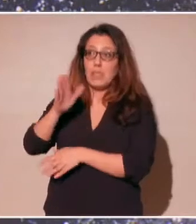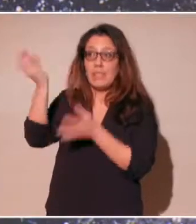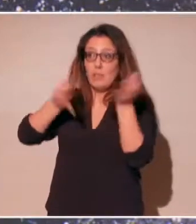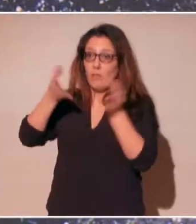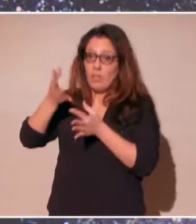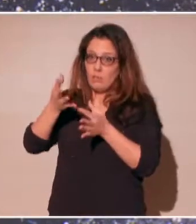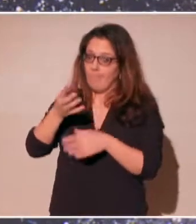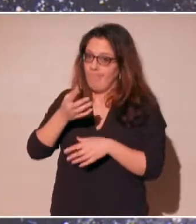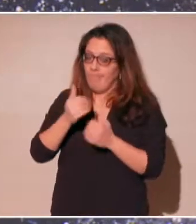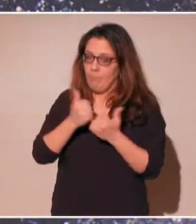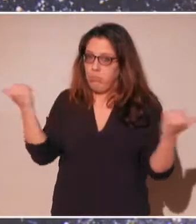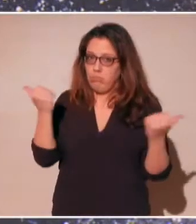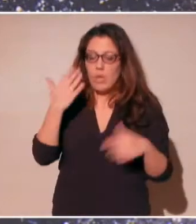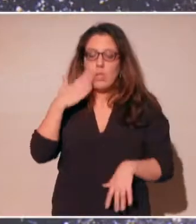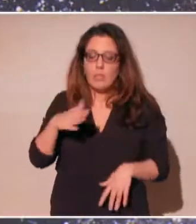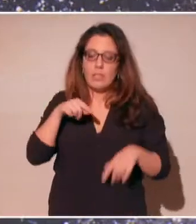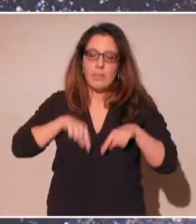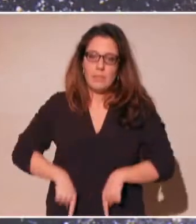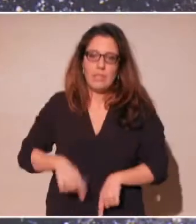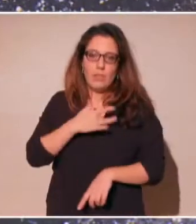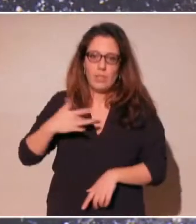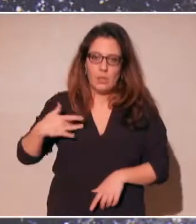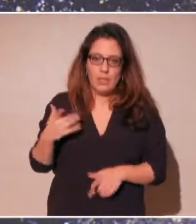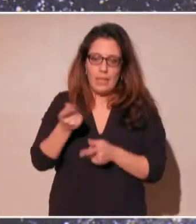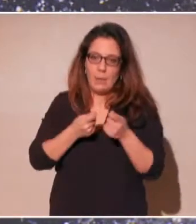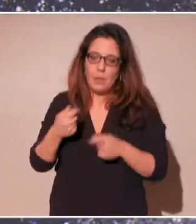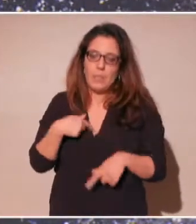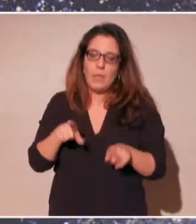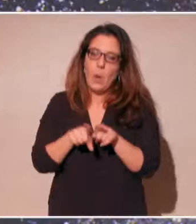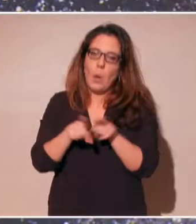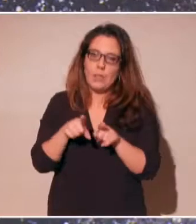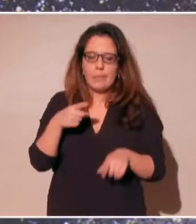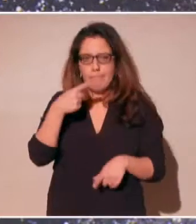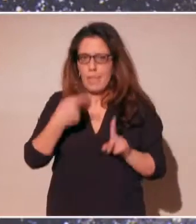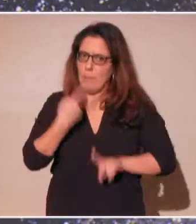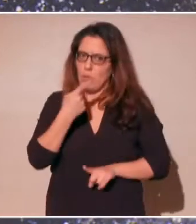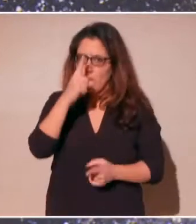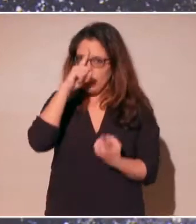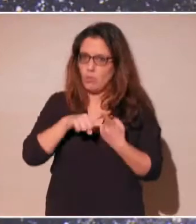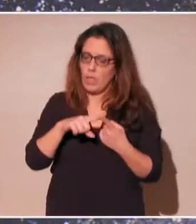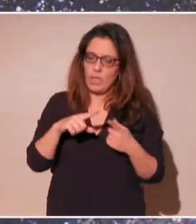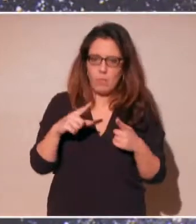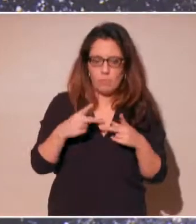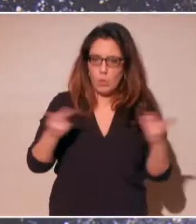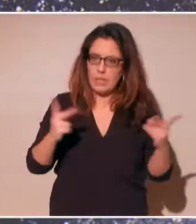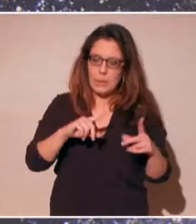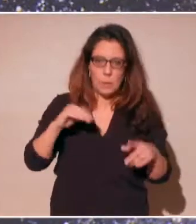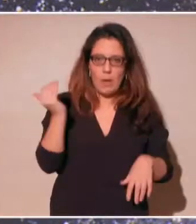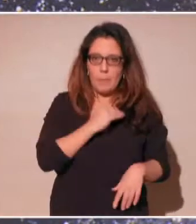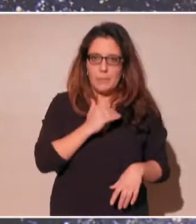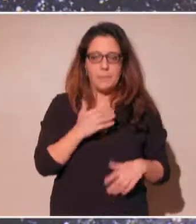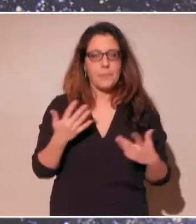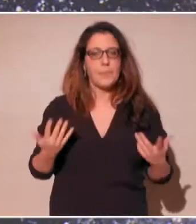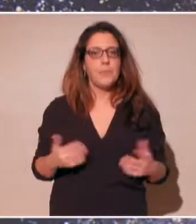long. And I know that the Minister of Health feels strongly about this as well. And because of those lengths and